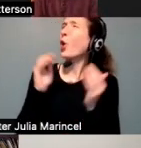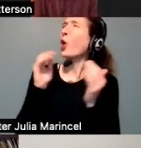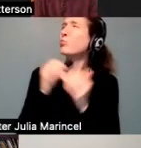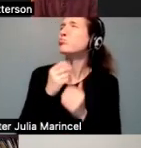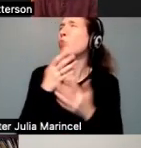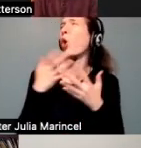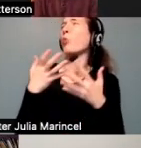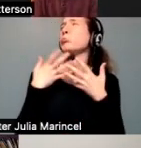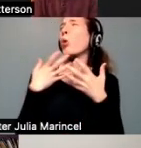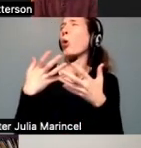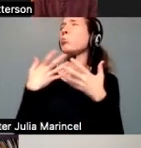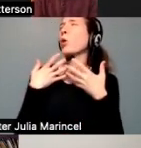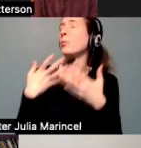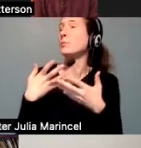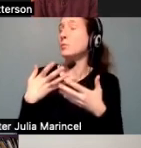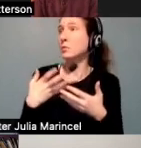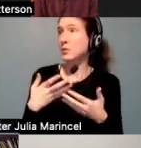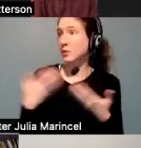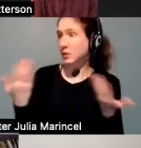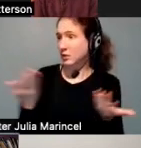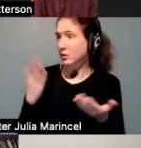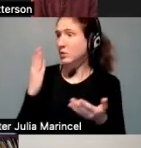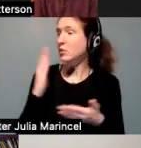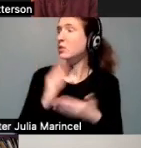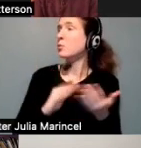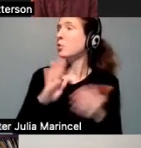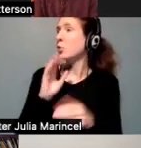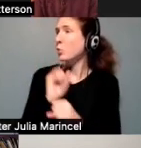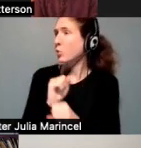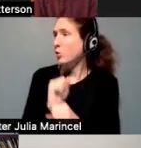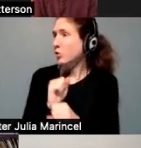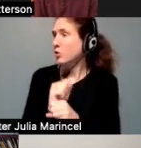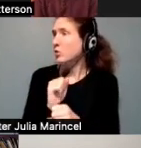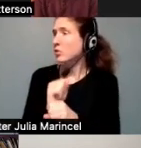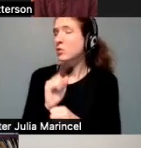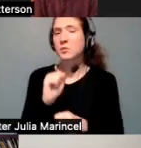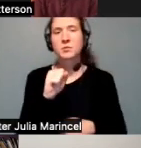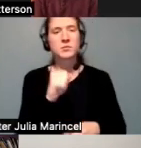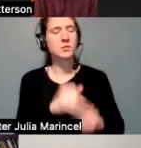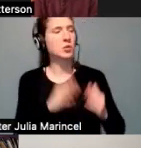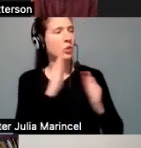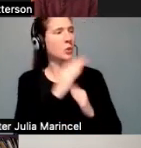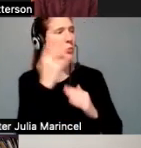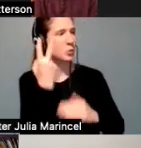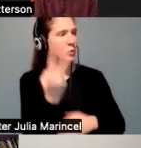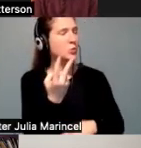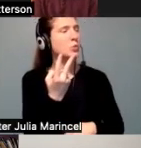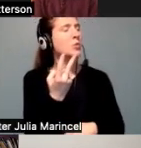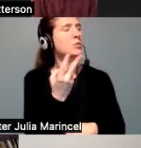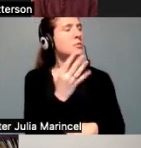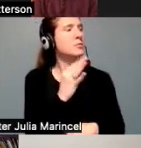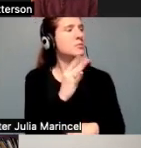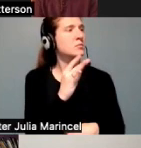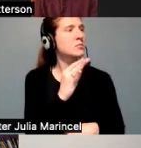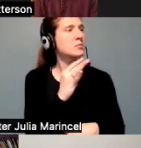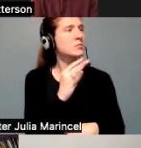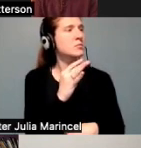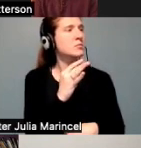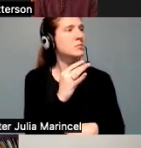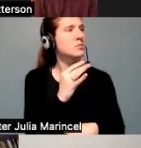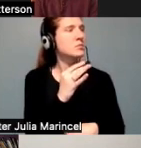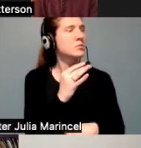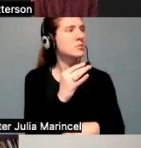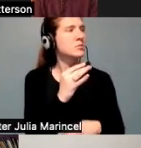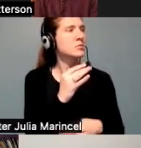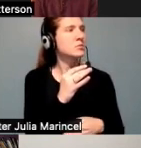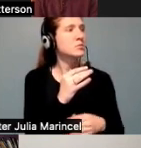works with your books. yeah. The top two there are the left one is a radiated